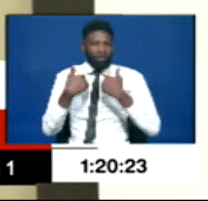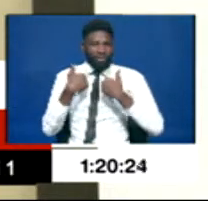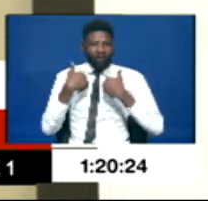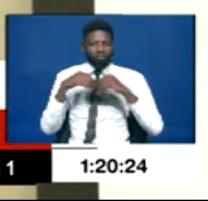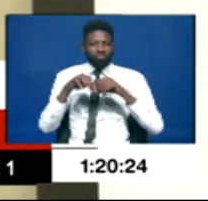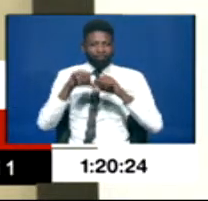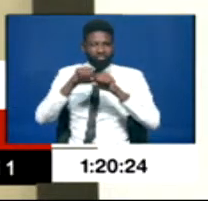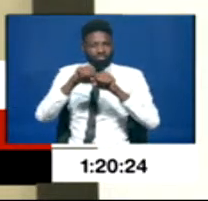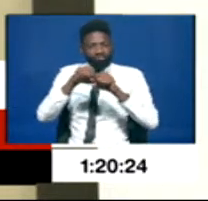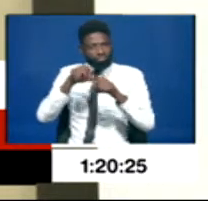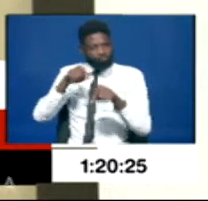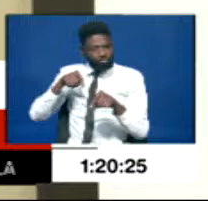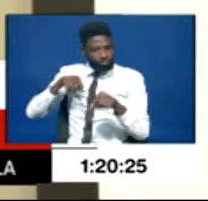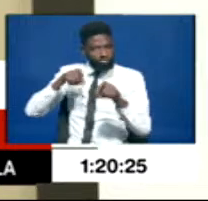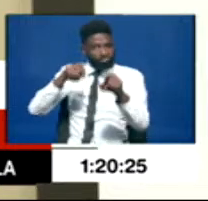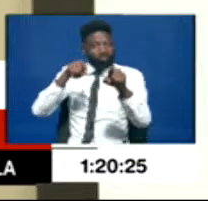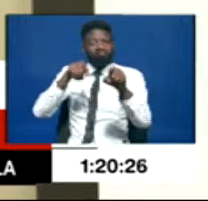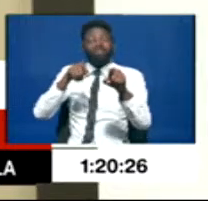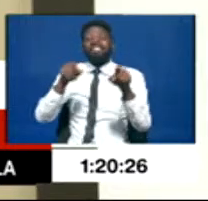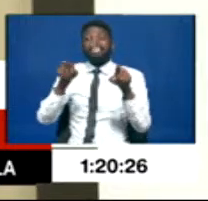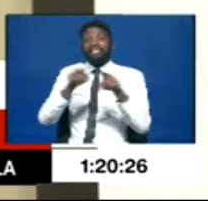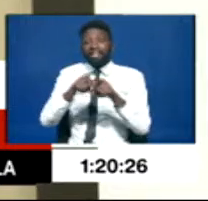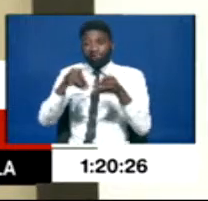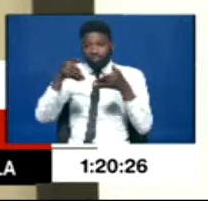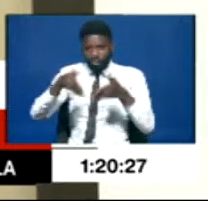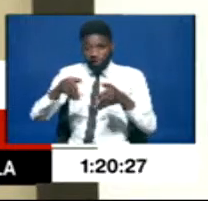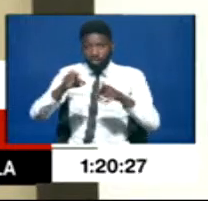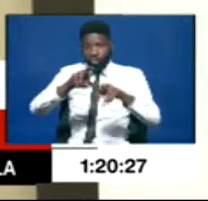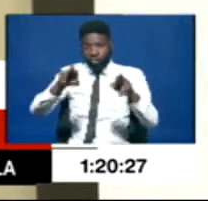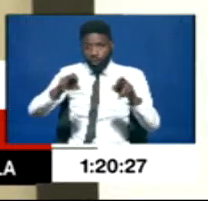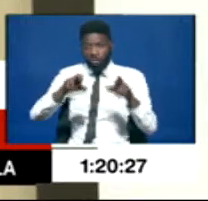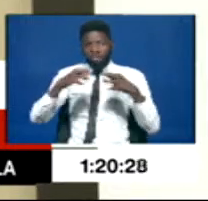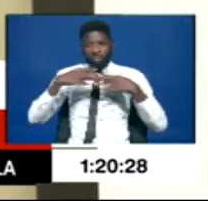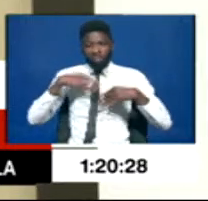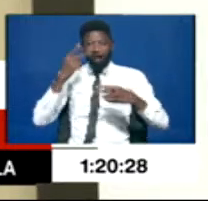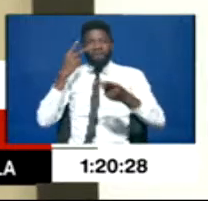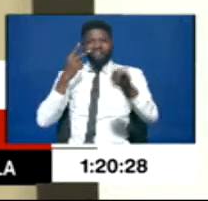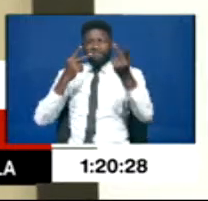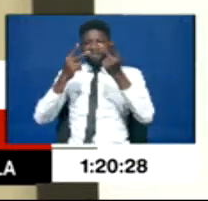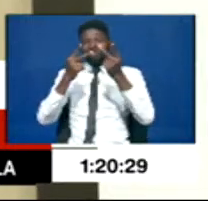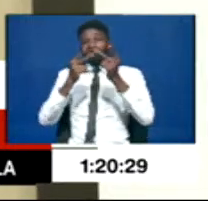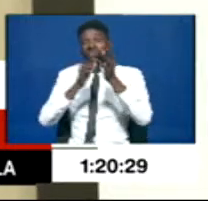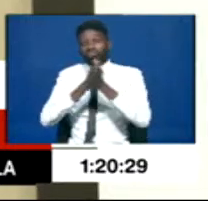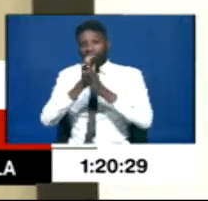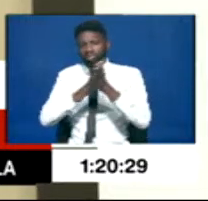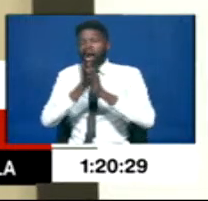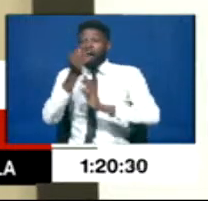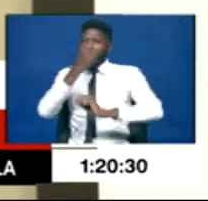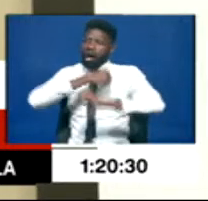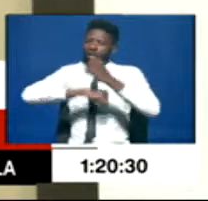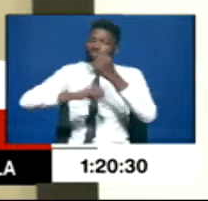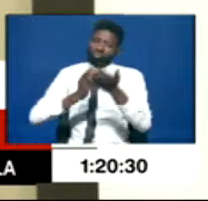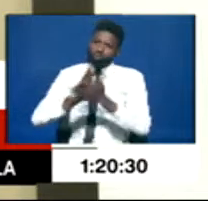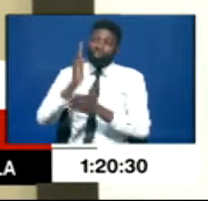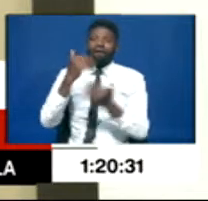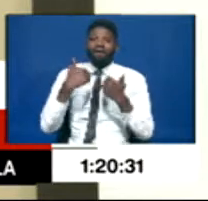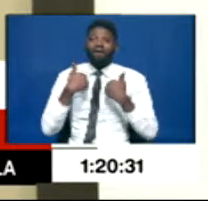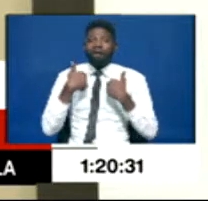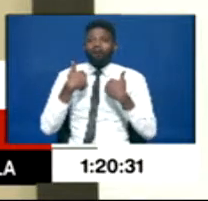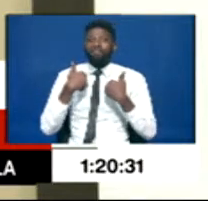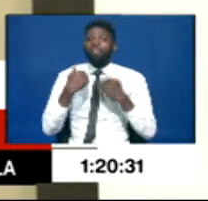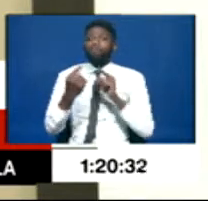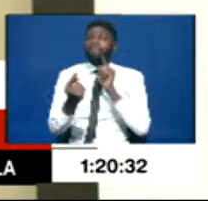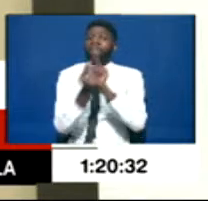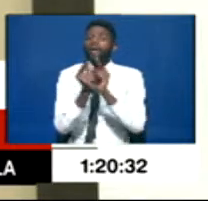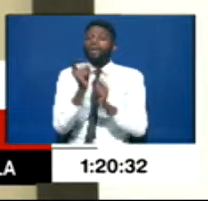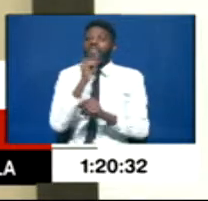And there are practical visionaries in this room. And even this week I've met practical visionaries who are head teachers, who have